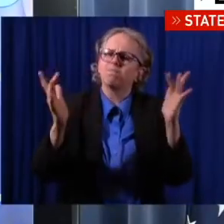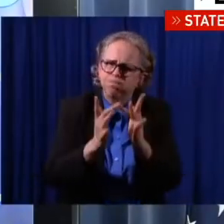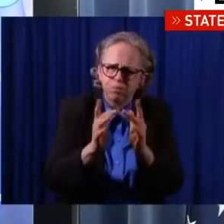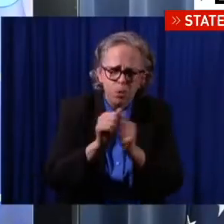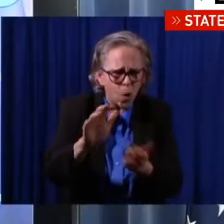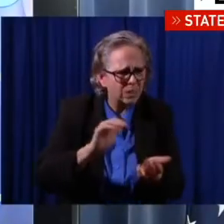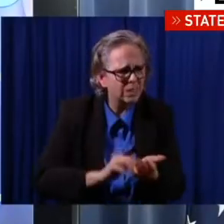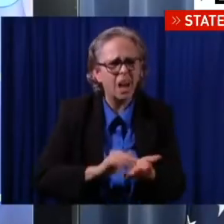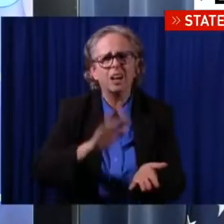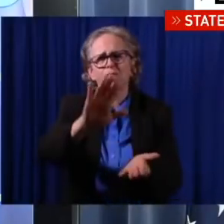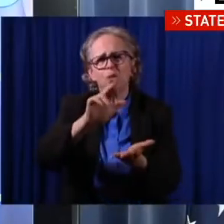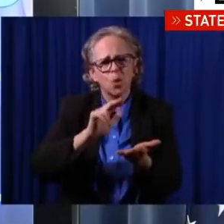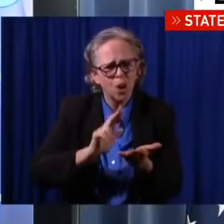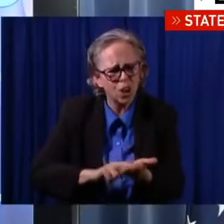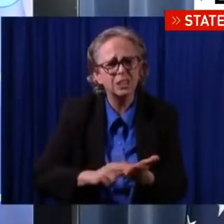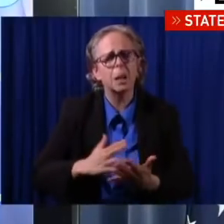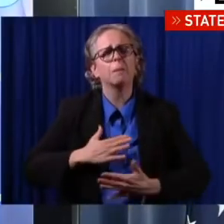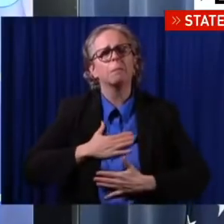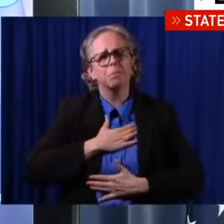to take good care of them.